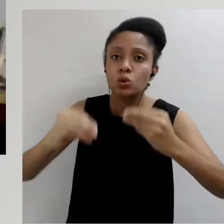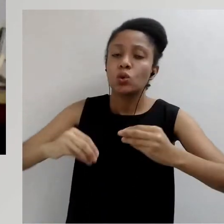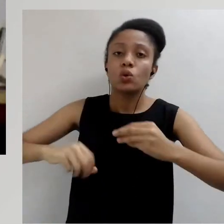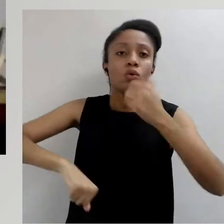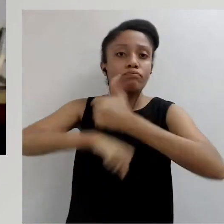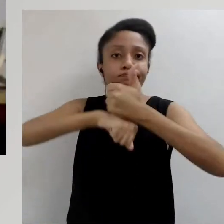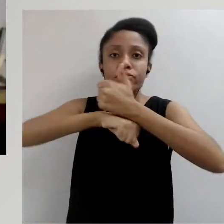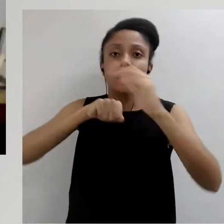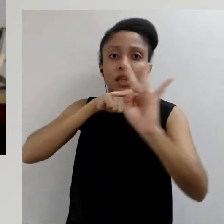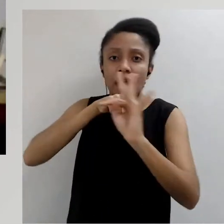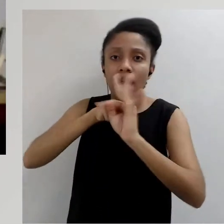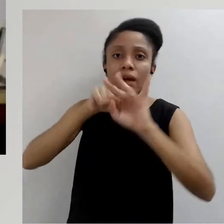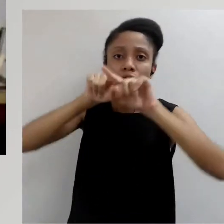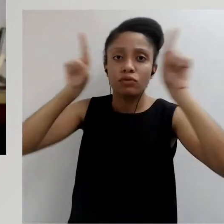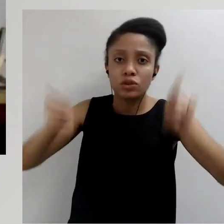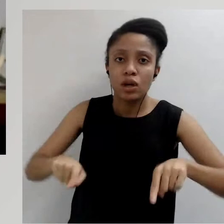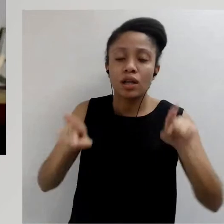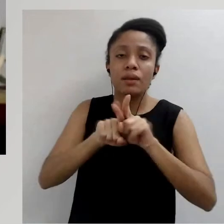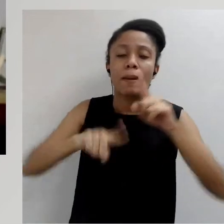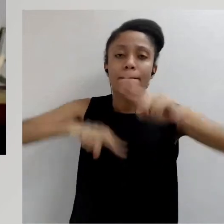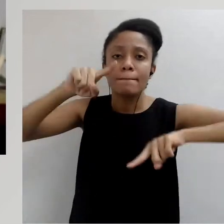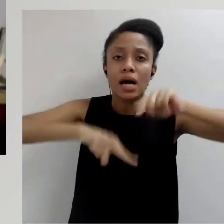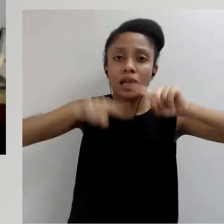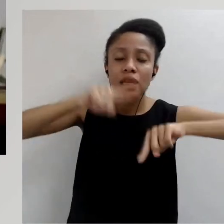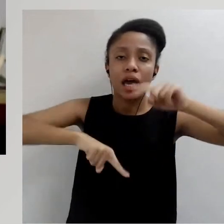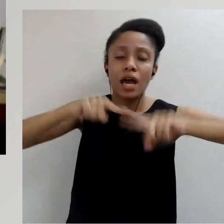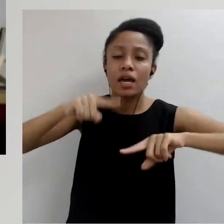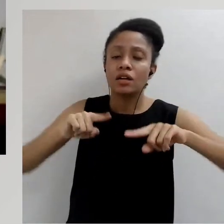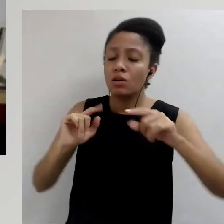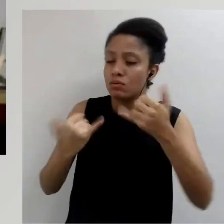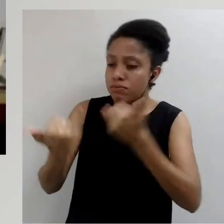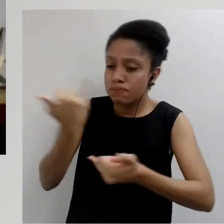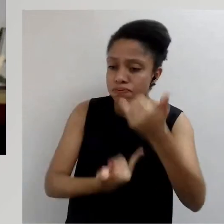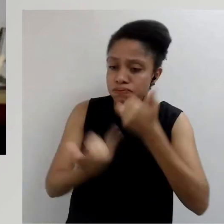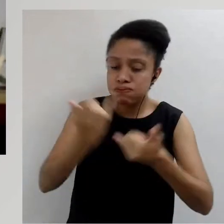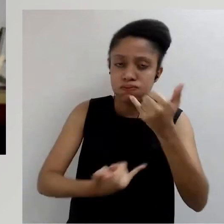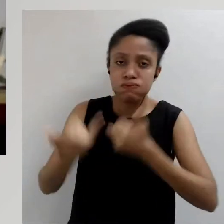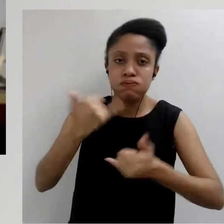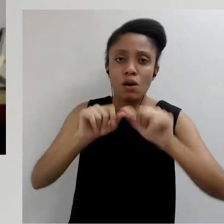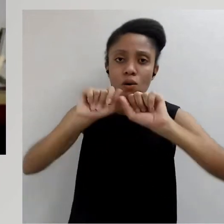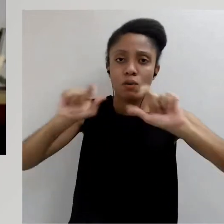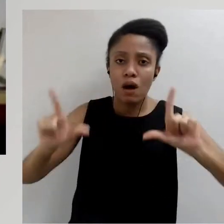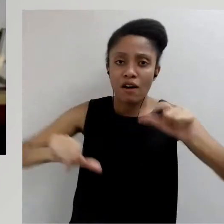technical skills of the operators and raw material, but we've never used that